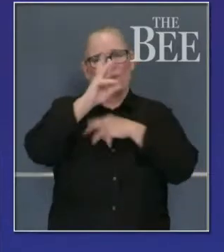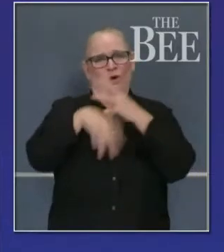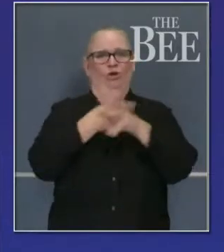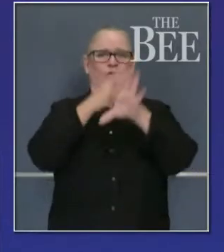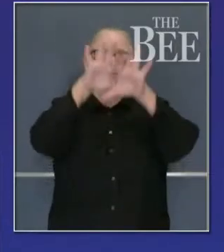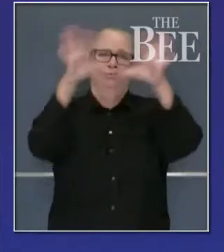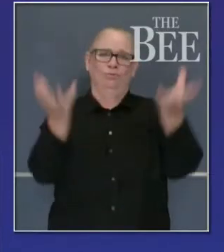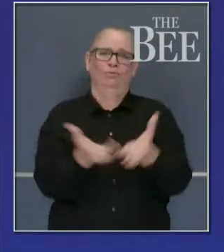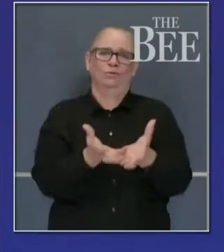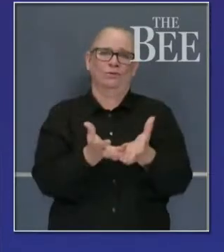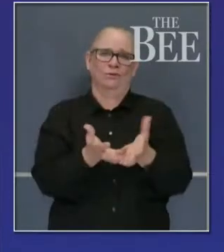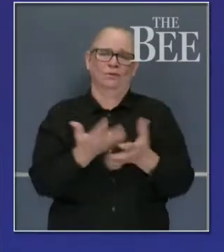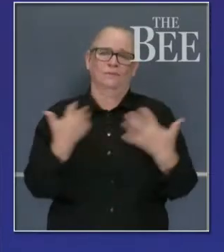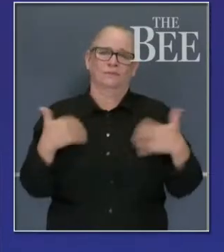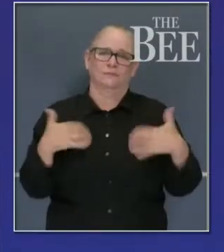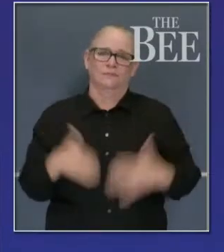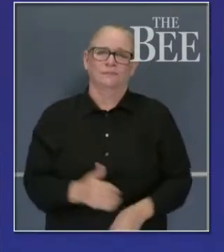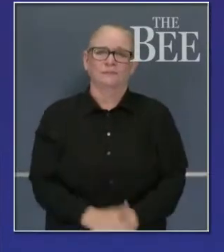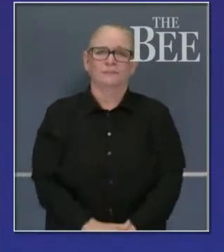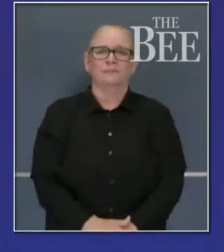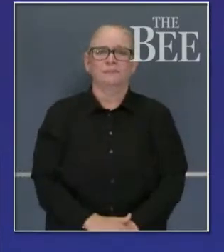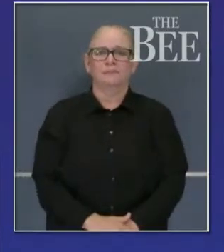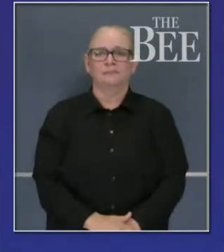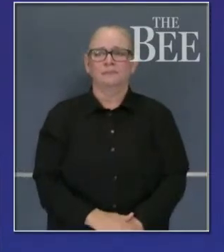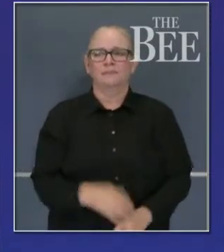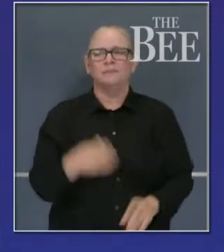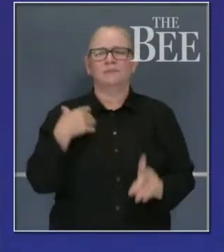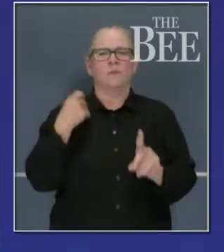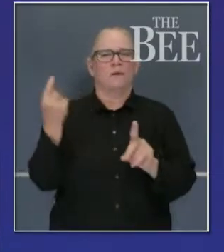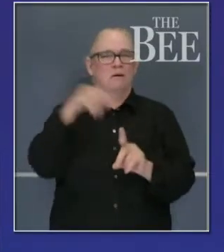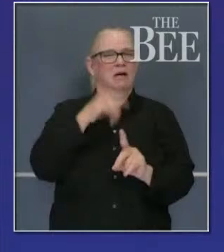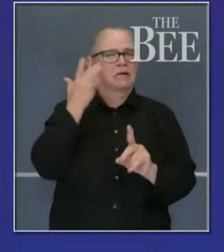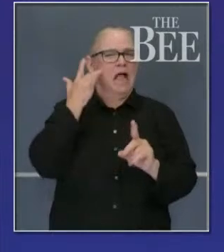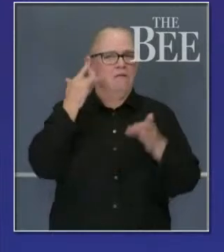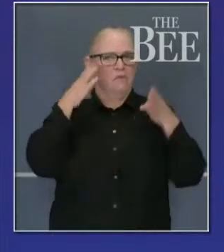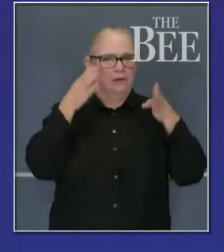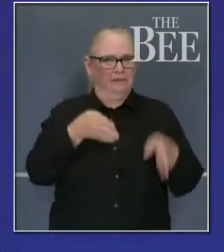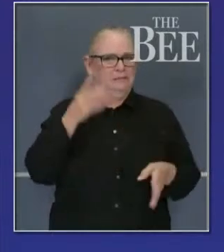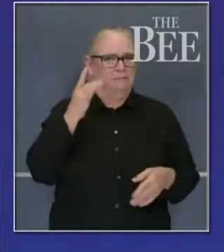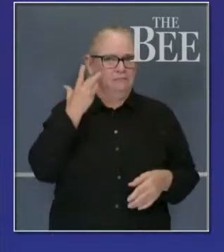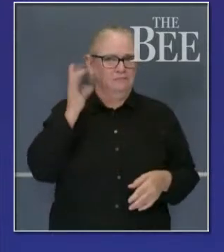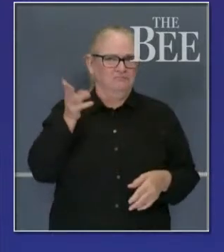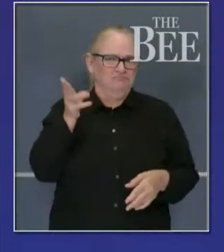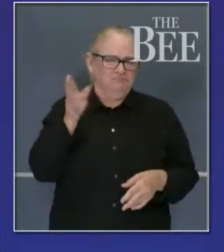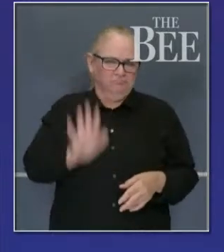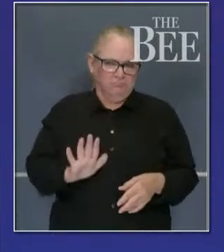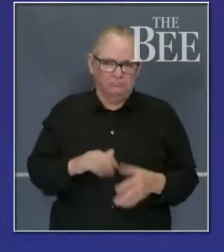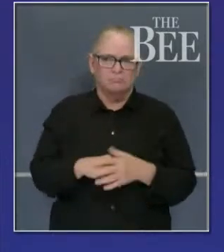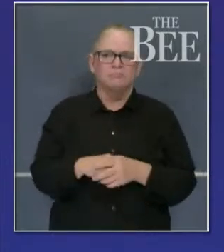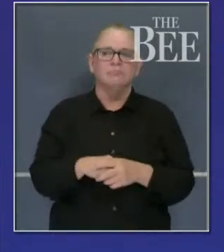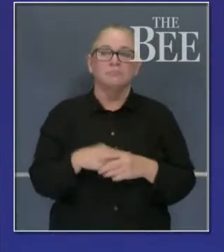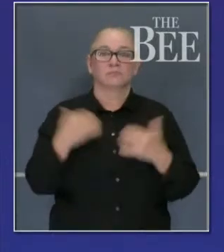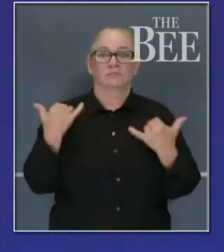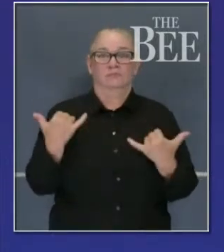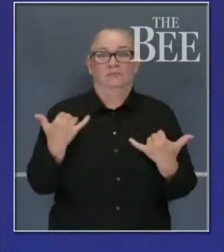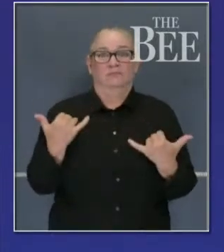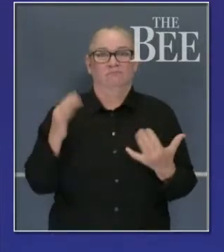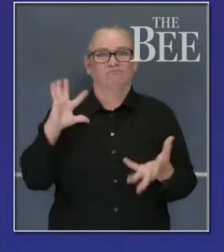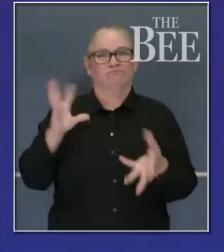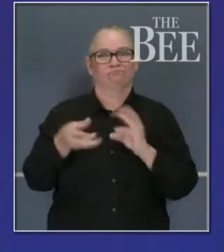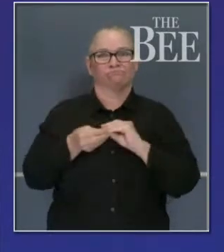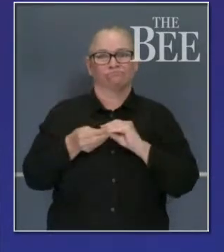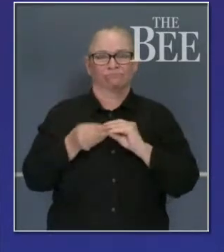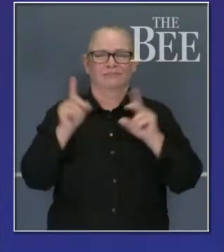As it relates to California's historic wildfire seasons, let me break them down in terms of the total number of fires in a